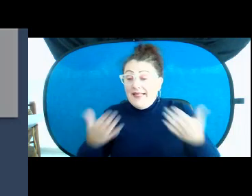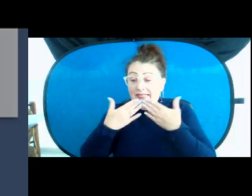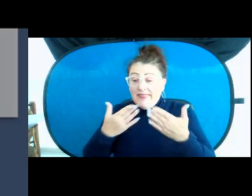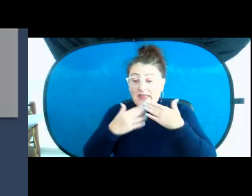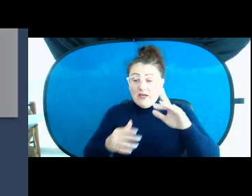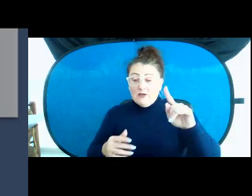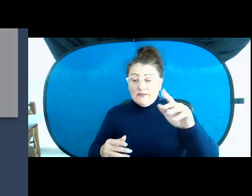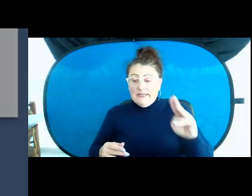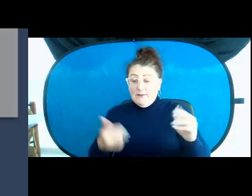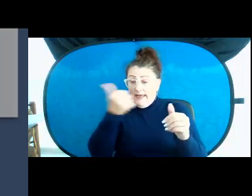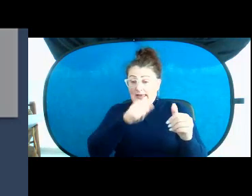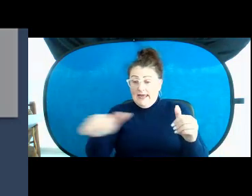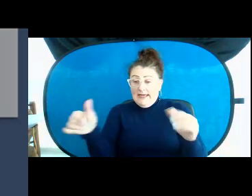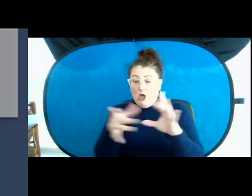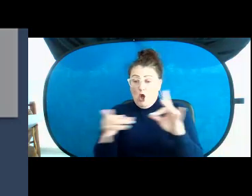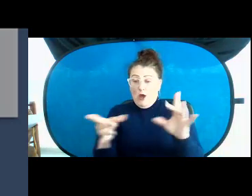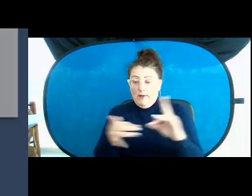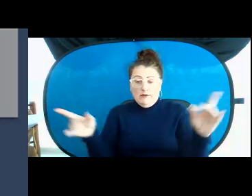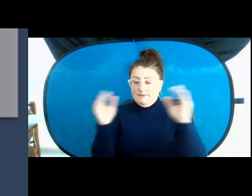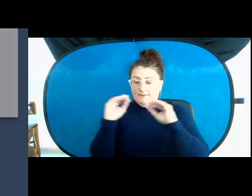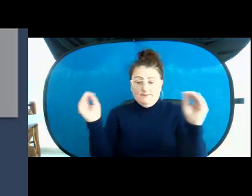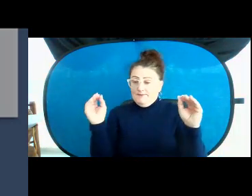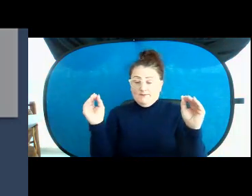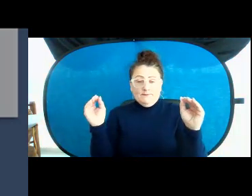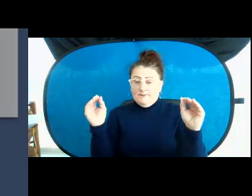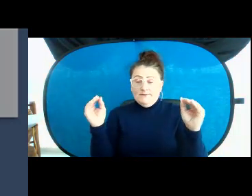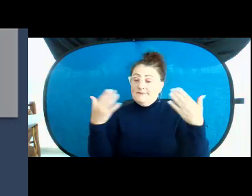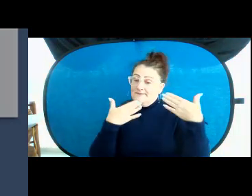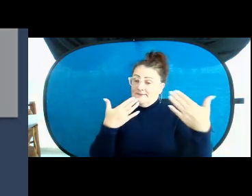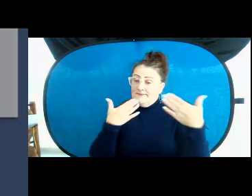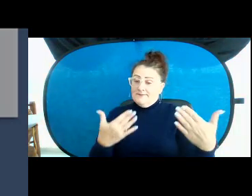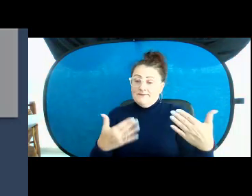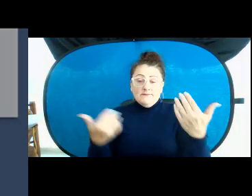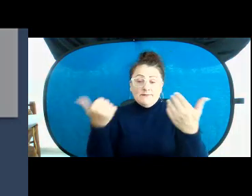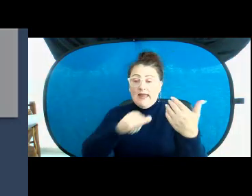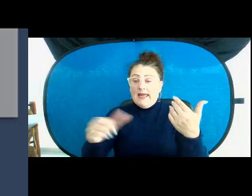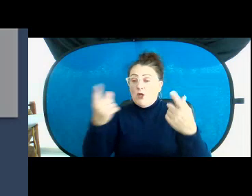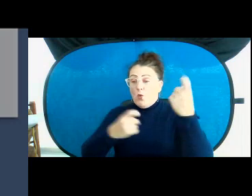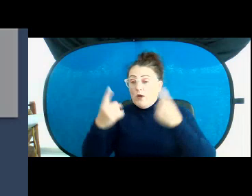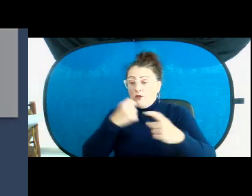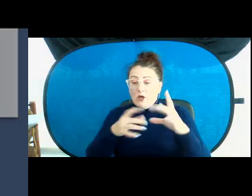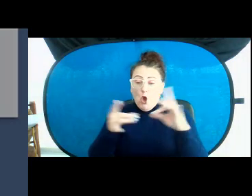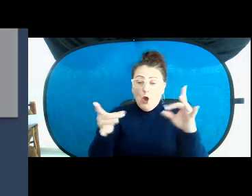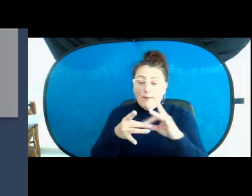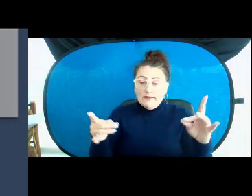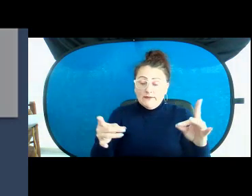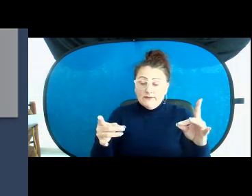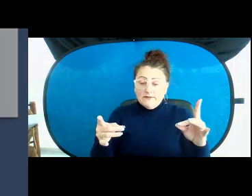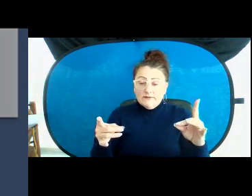Any public comment? There's no public comment. Thank you. Thank you. Any questions, comments, or a motion from the dais?